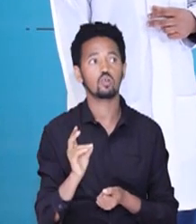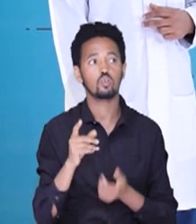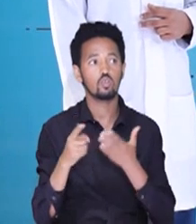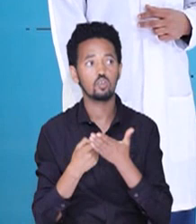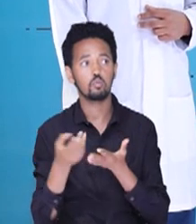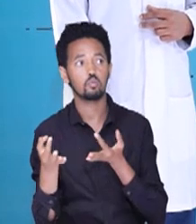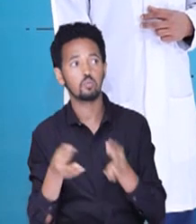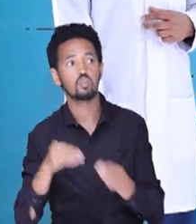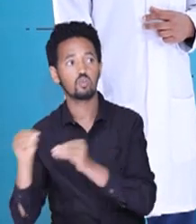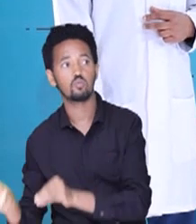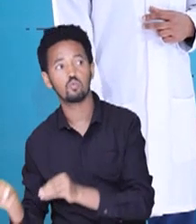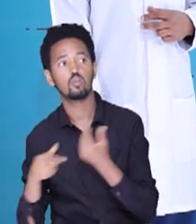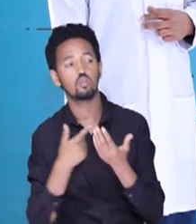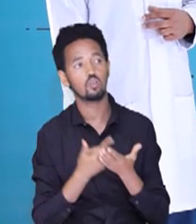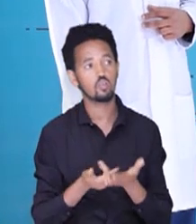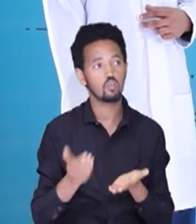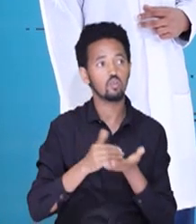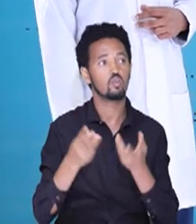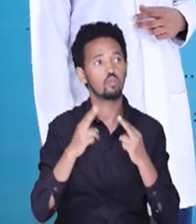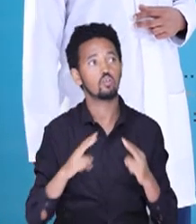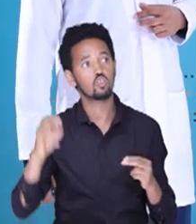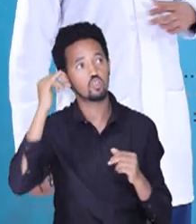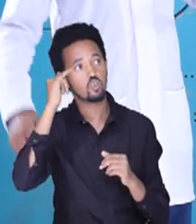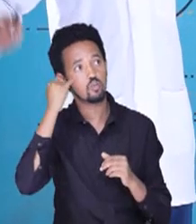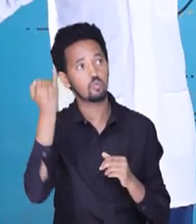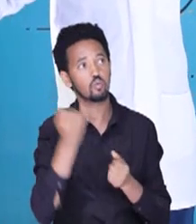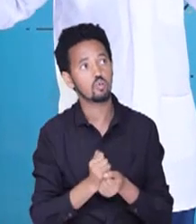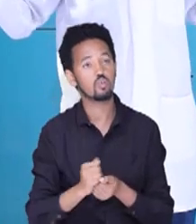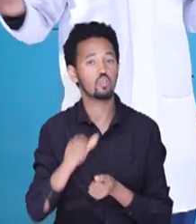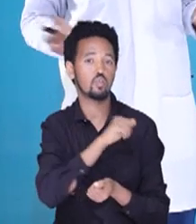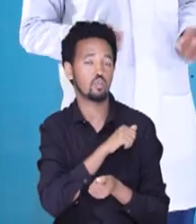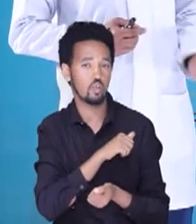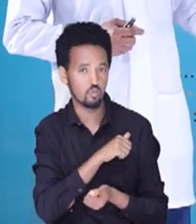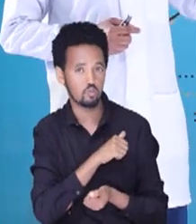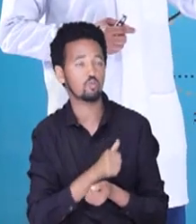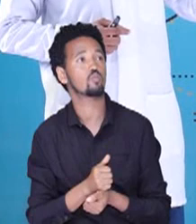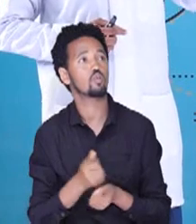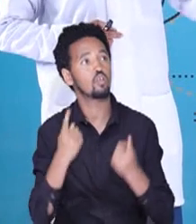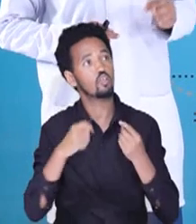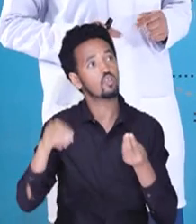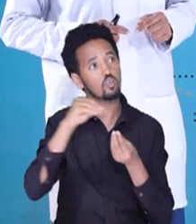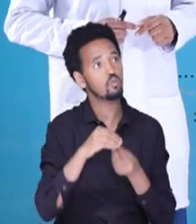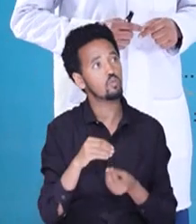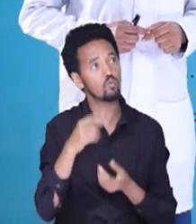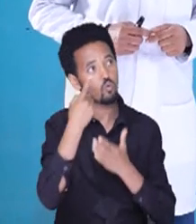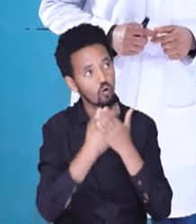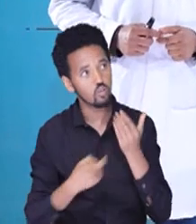pacified and reunified Japan. Ieyasu established what is known